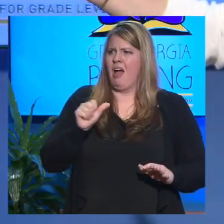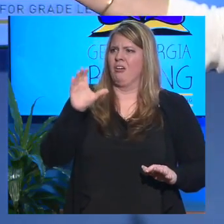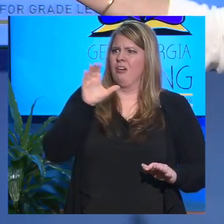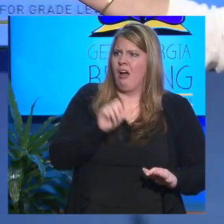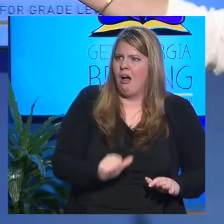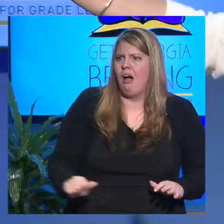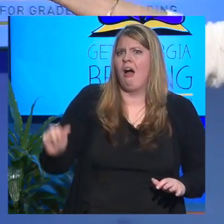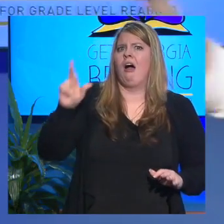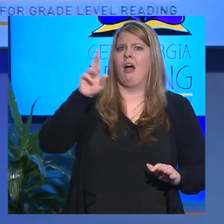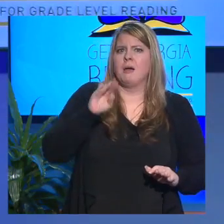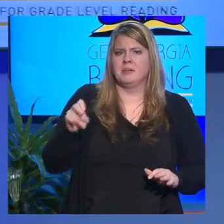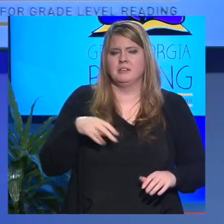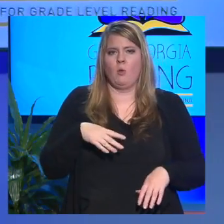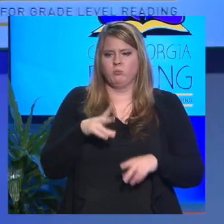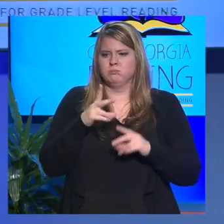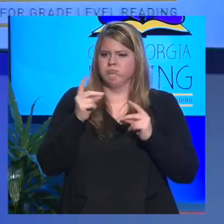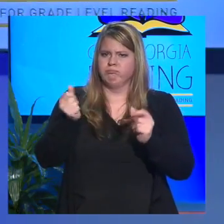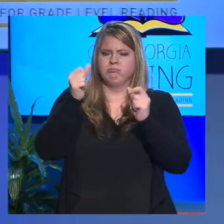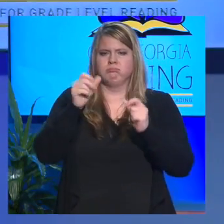Carmen. Carmen.